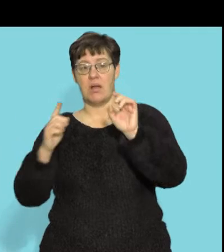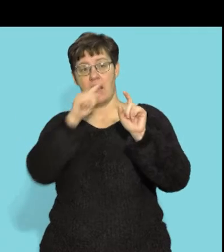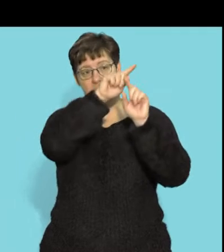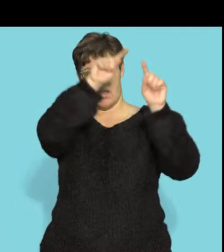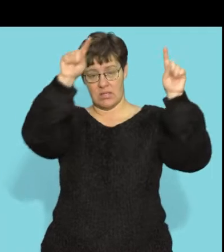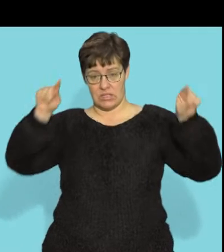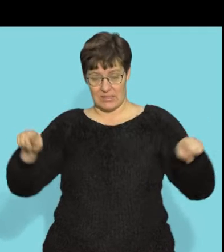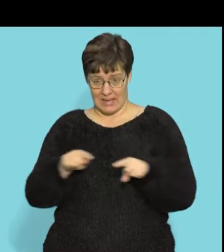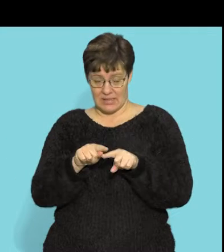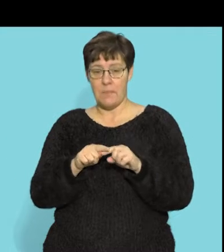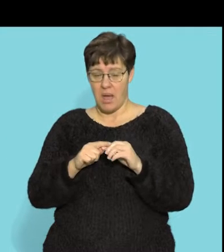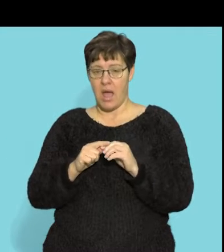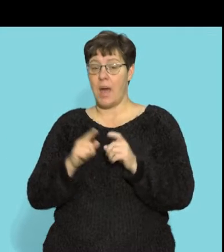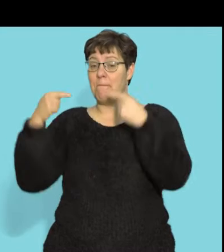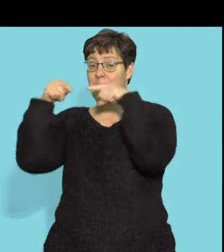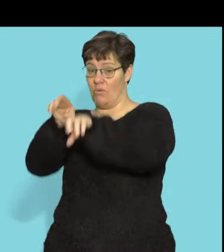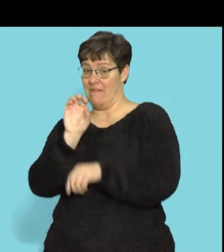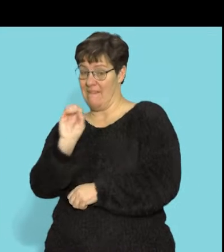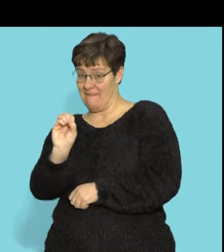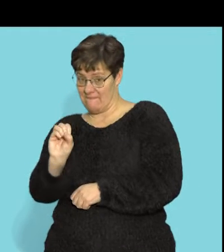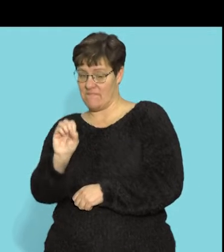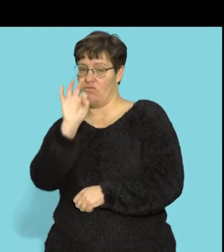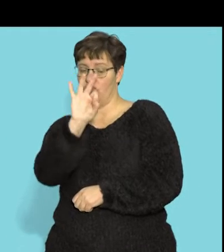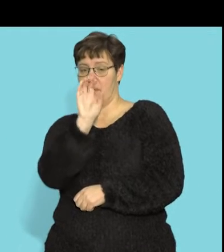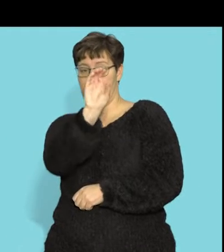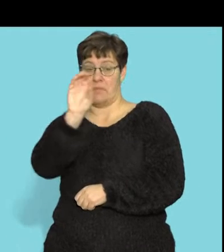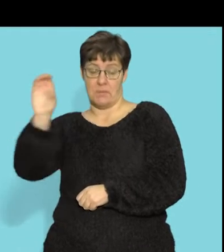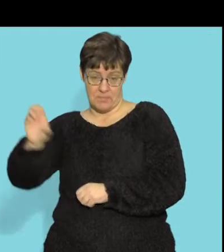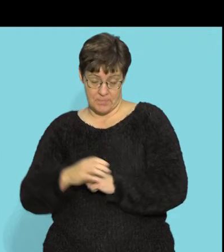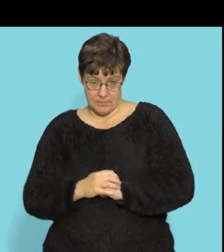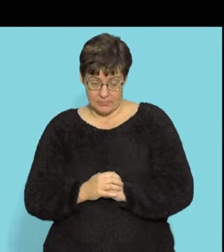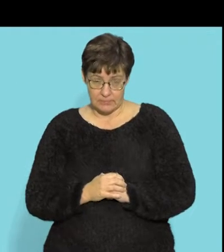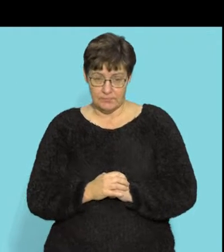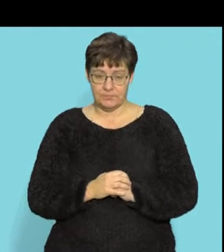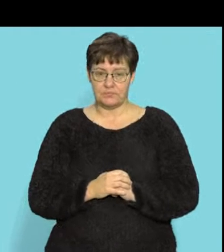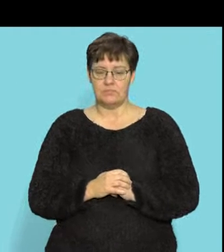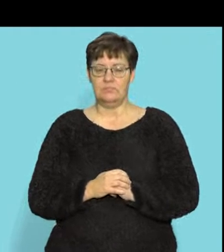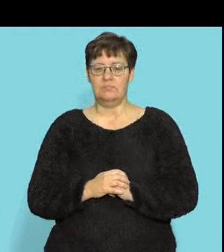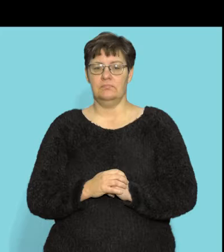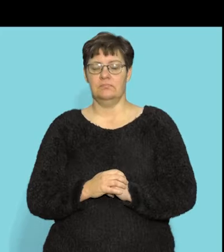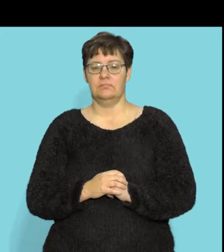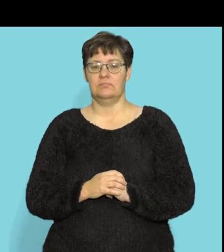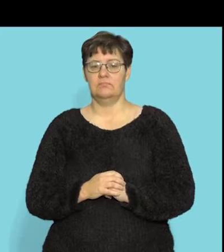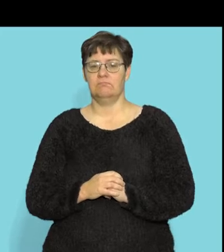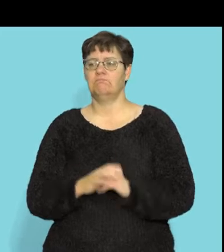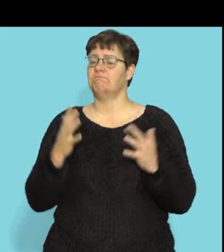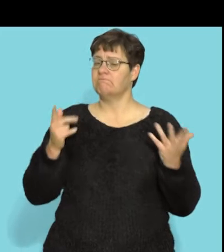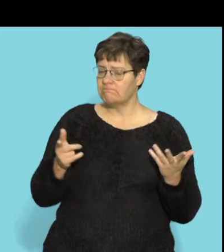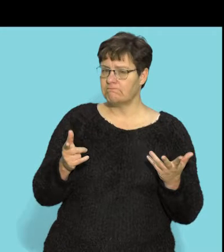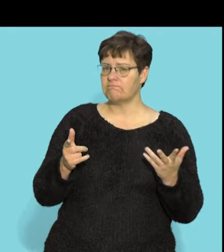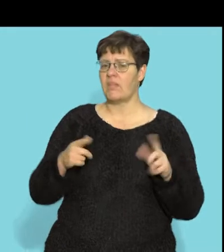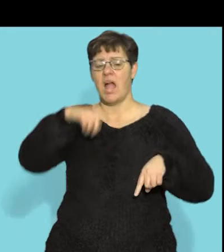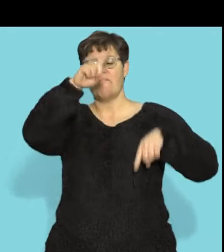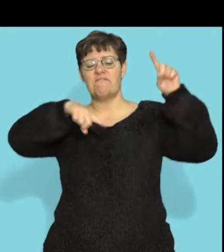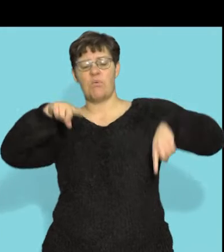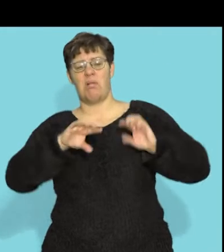3 ohms. We'll also have, the other simple components that we need to set up a circuit. Okay, so in